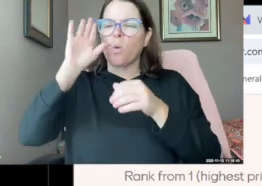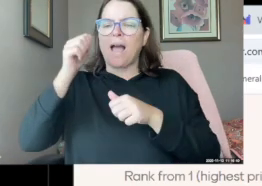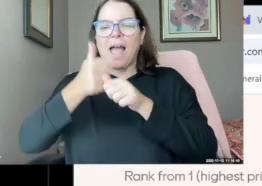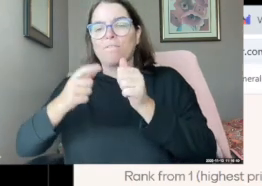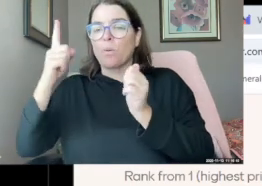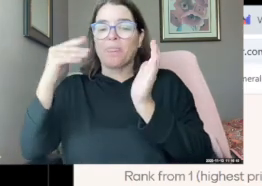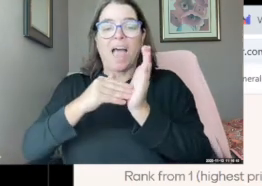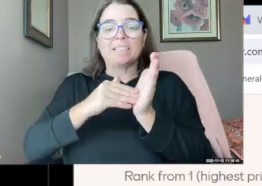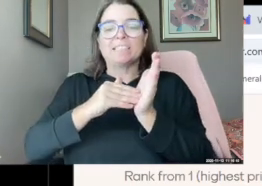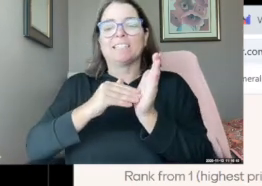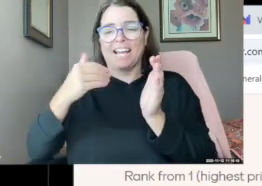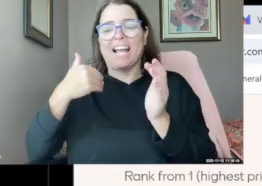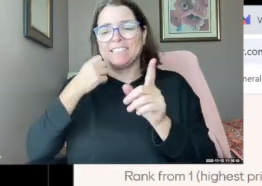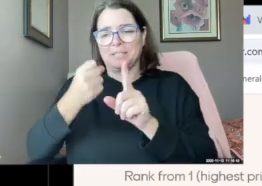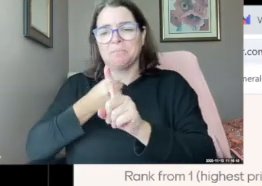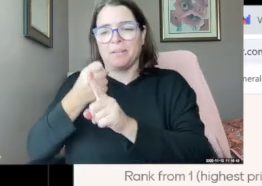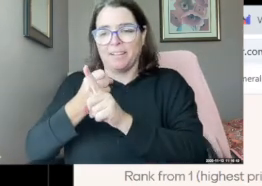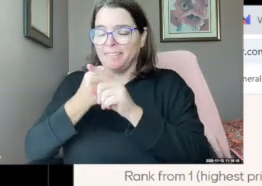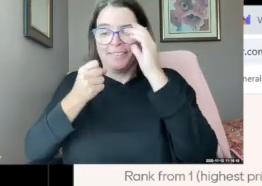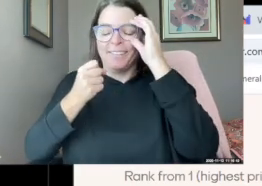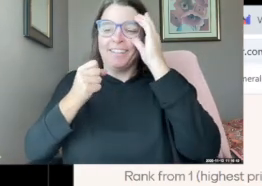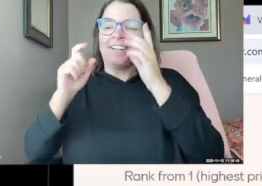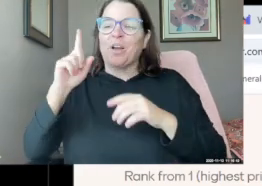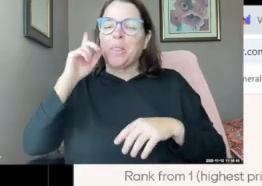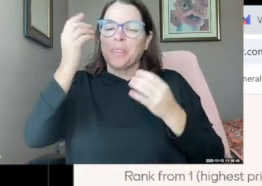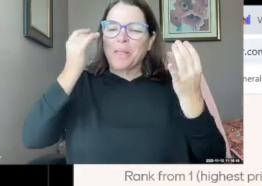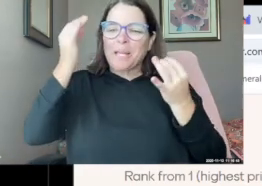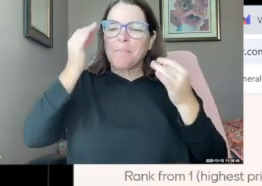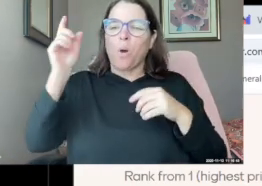commented, every 1,000 or so has an impact.